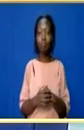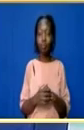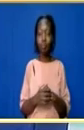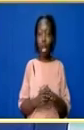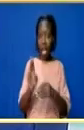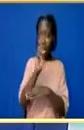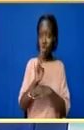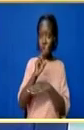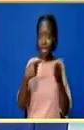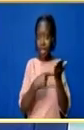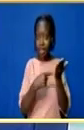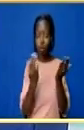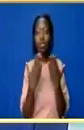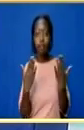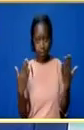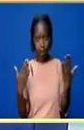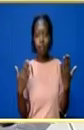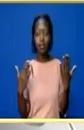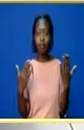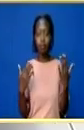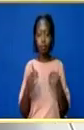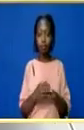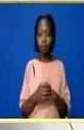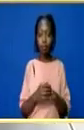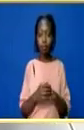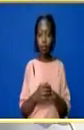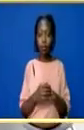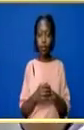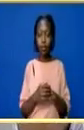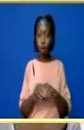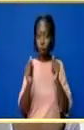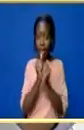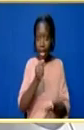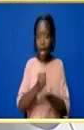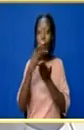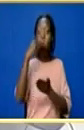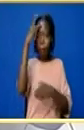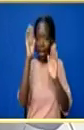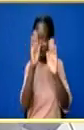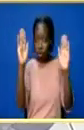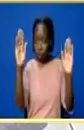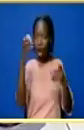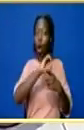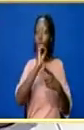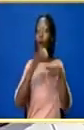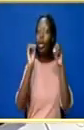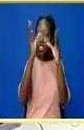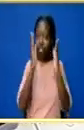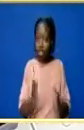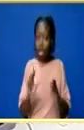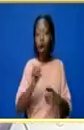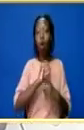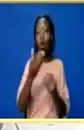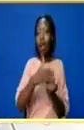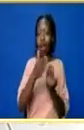use the digital devices. And that is, of course, with the guidance of your parent or teacher. Or even a